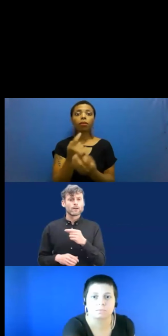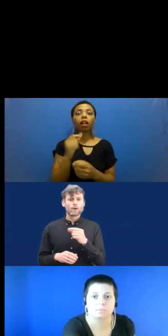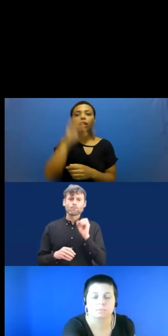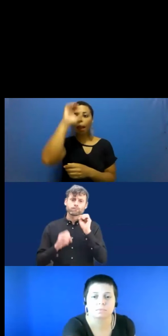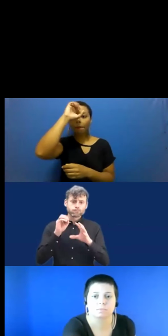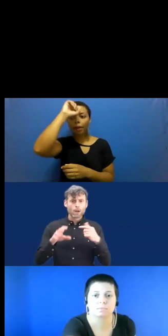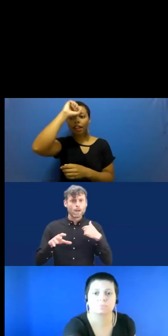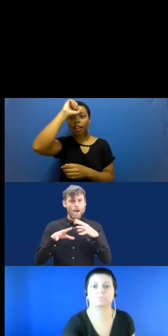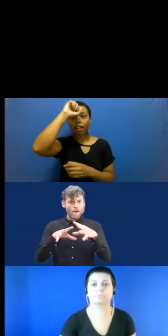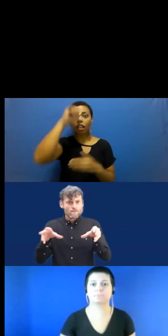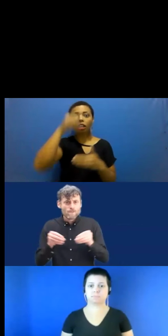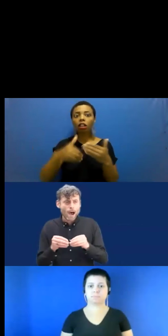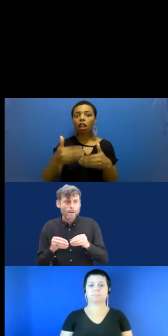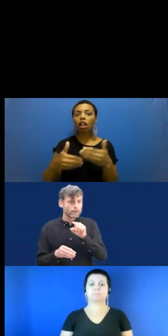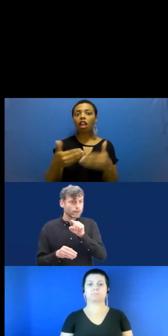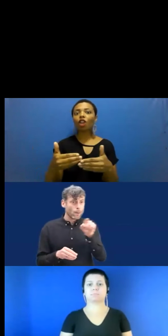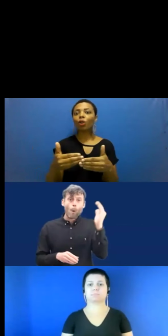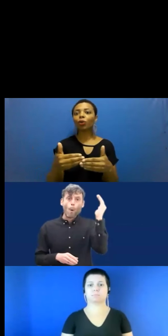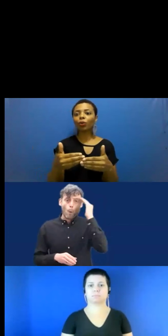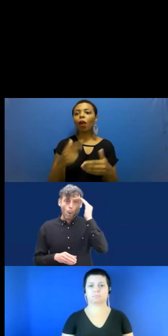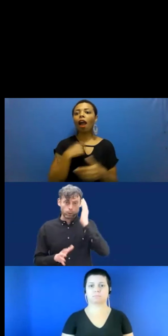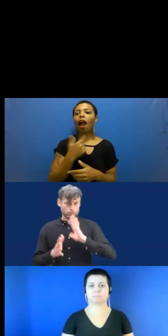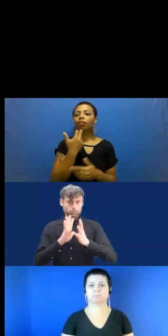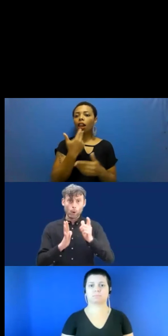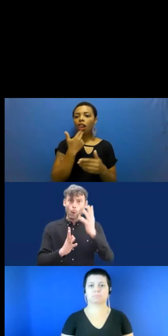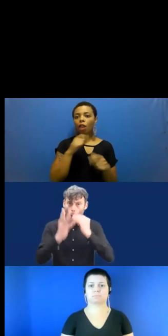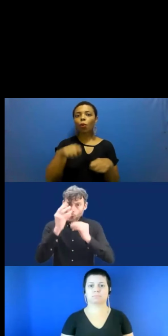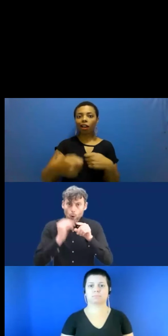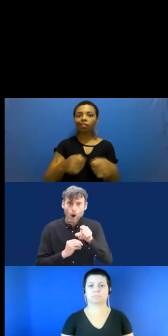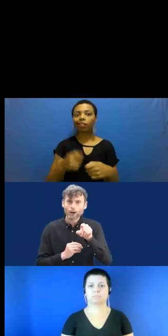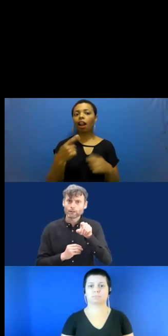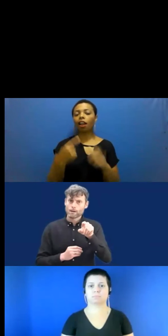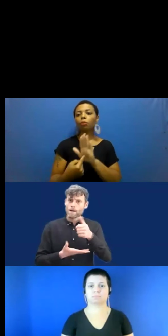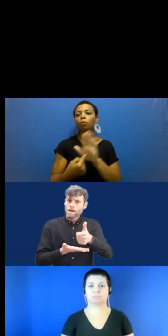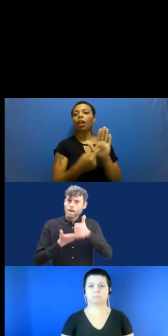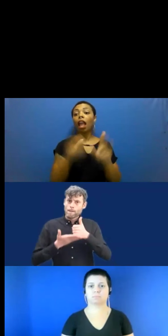of family who are not learning sign language, and the influence on his identity.